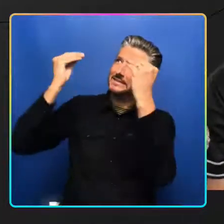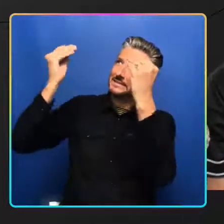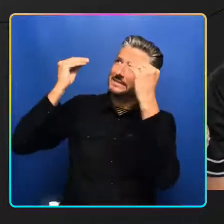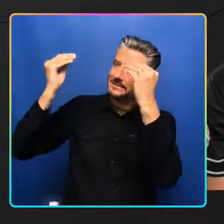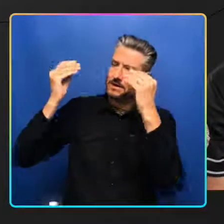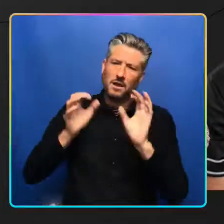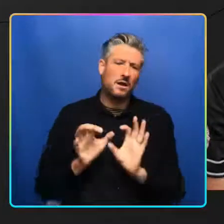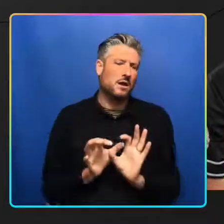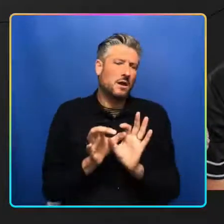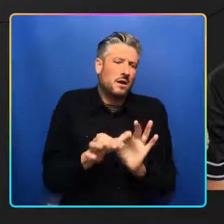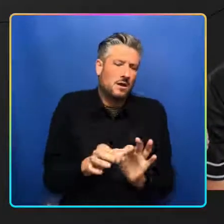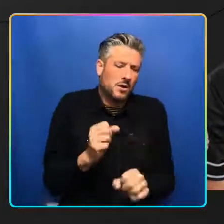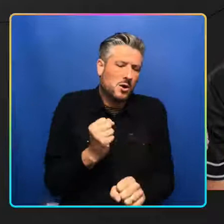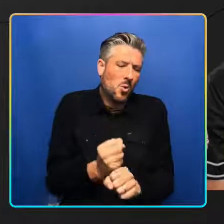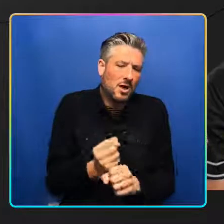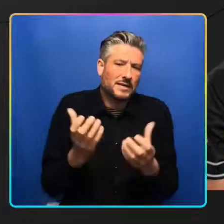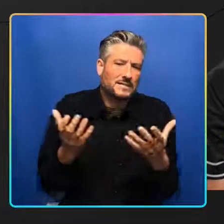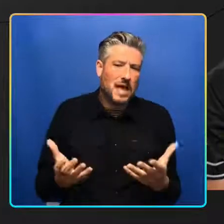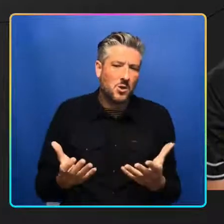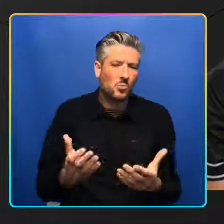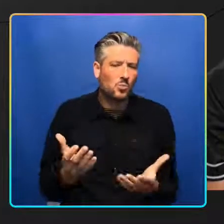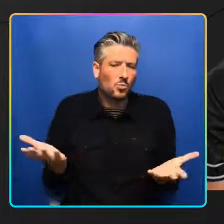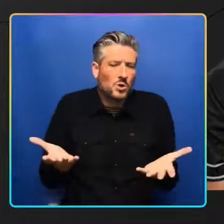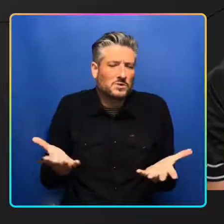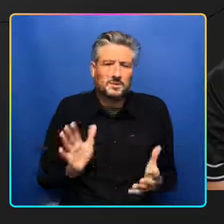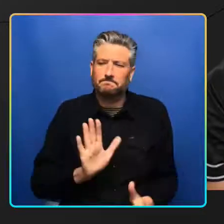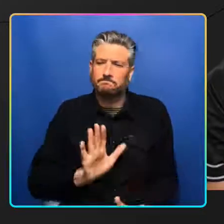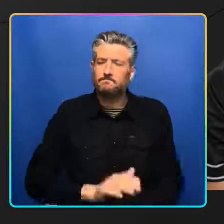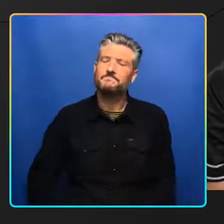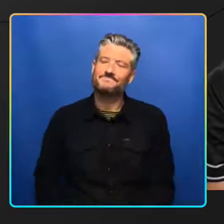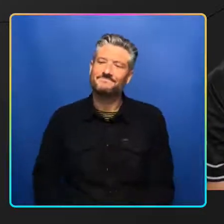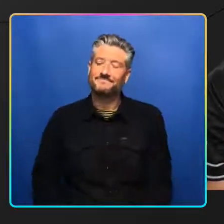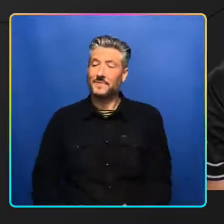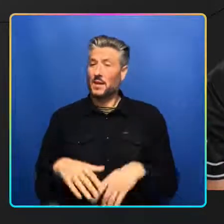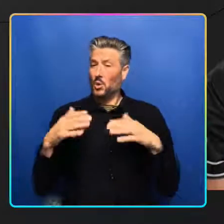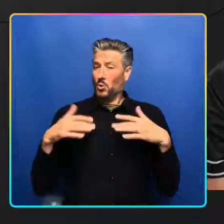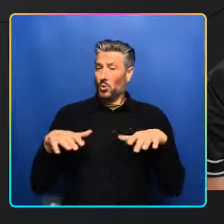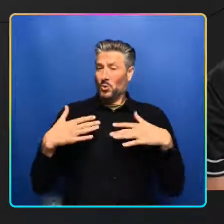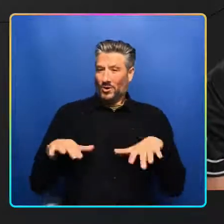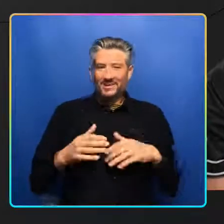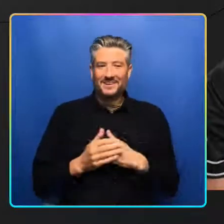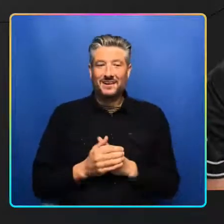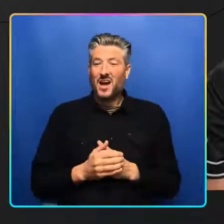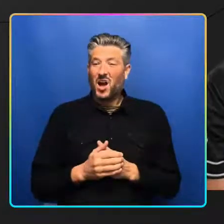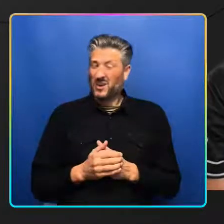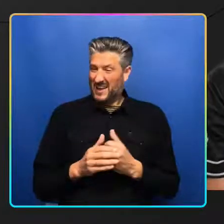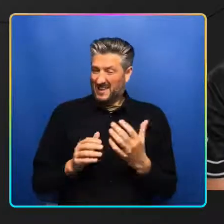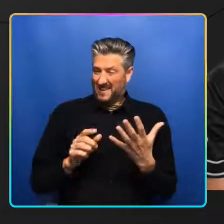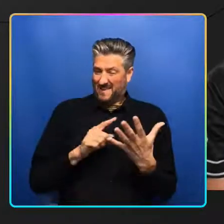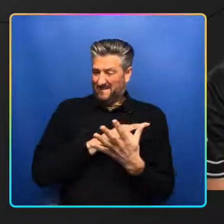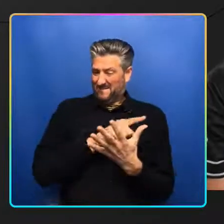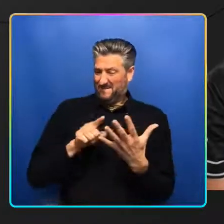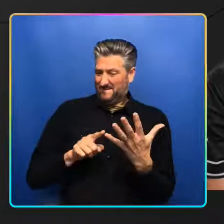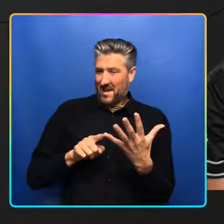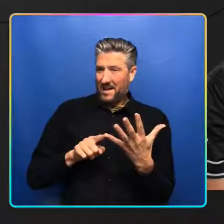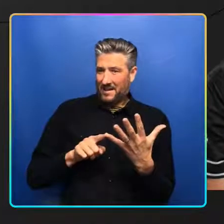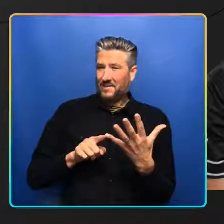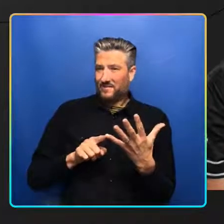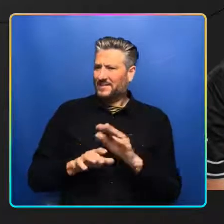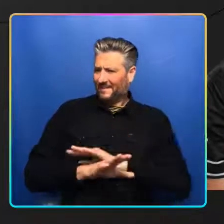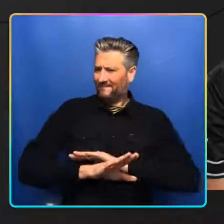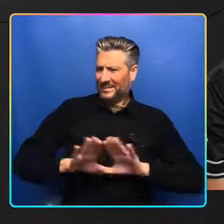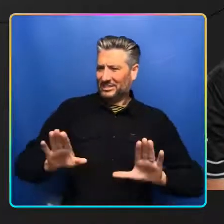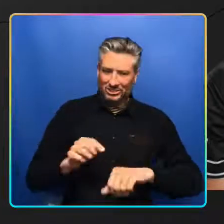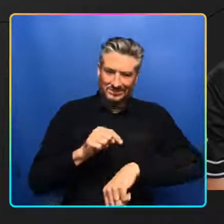Amazing. That was a great one. That actually wraps us up. So we're going to keep it to 5 questions today,